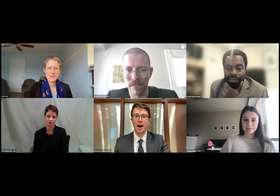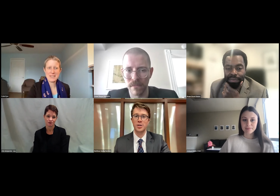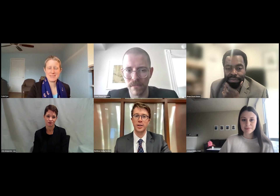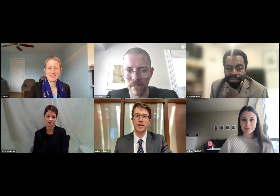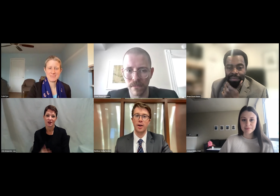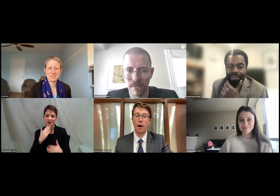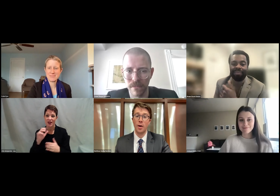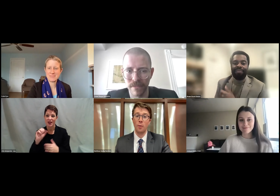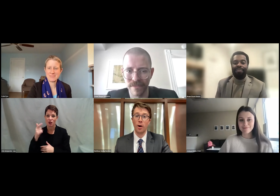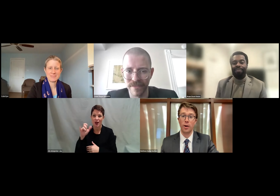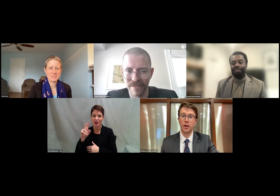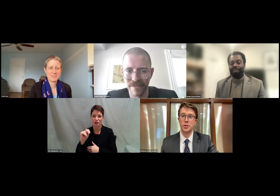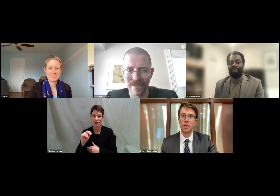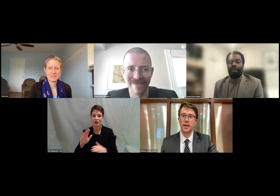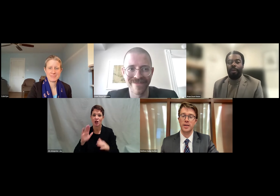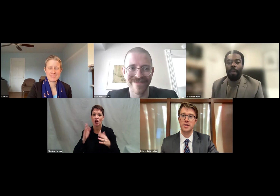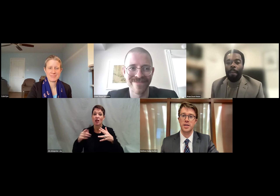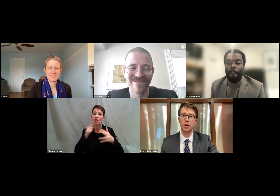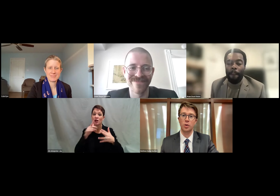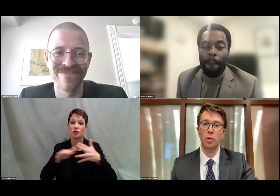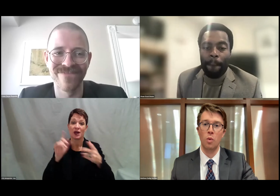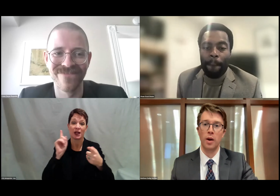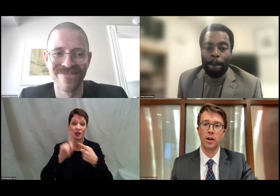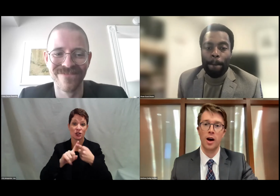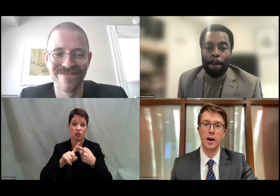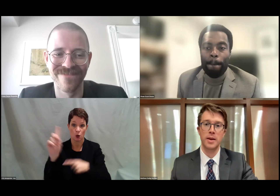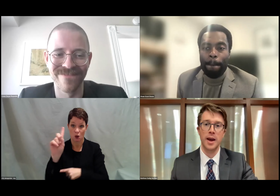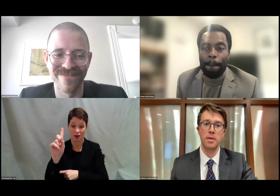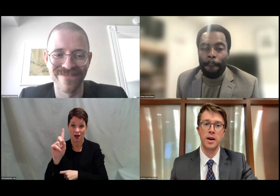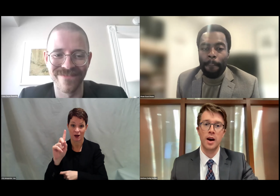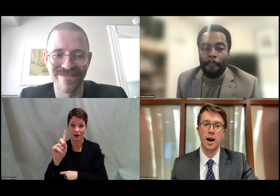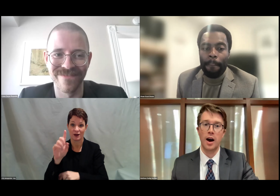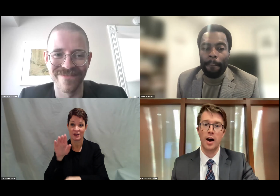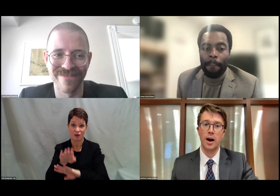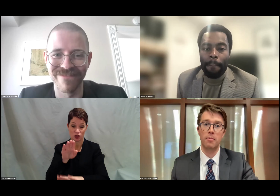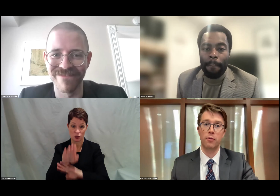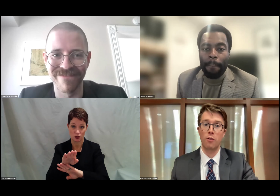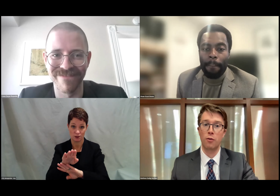Thank you, Ashlyn. All right, we're on a lunch break until 1:00